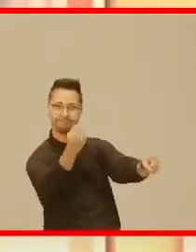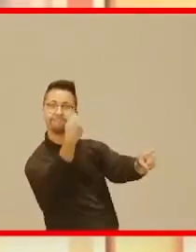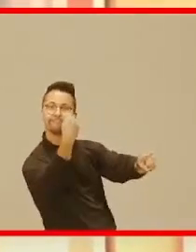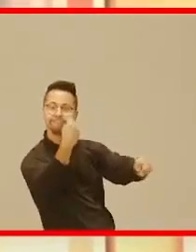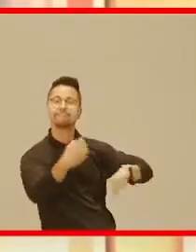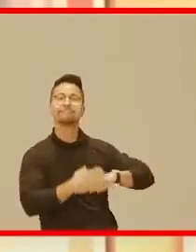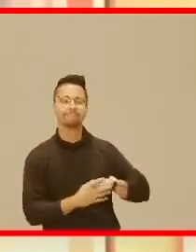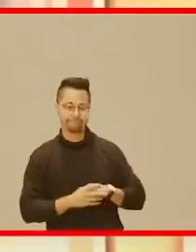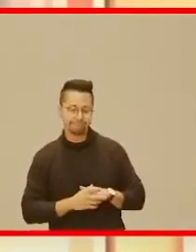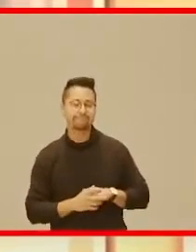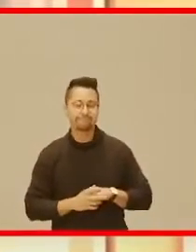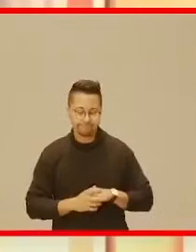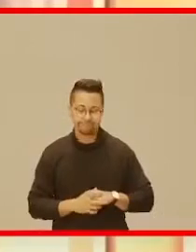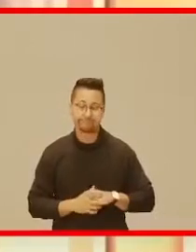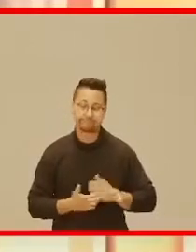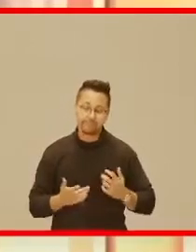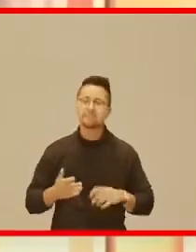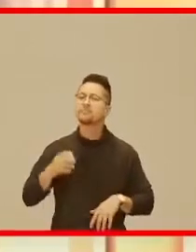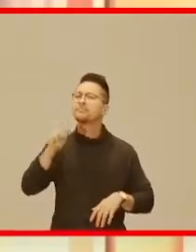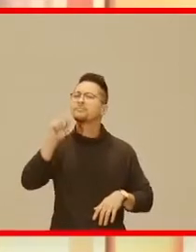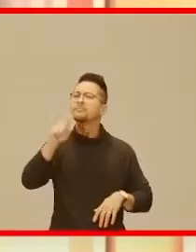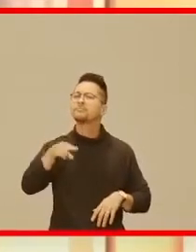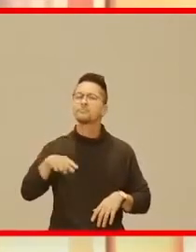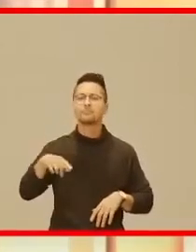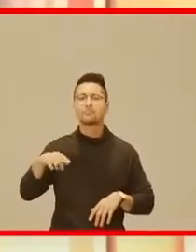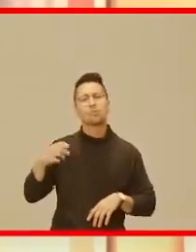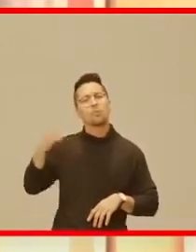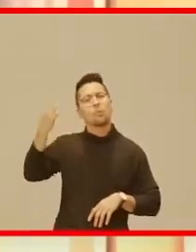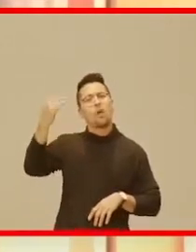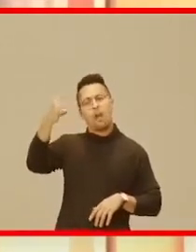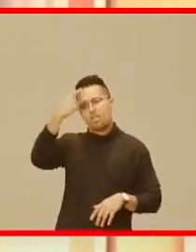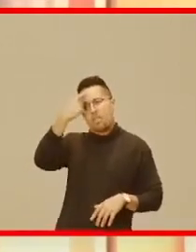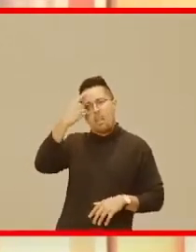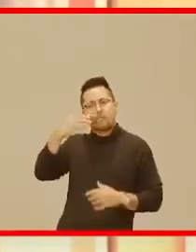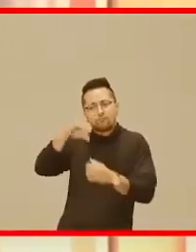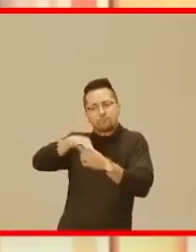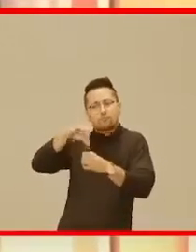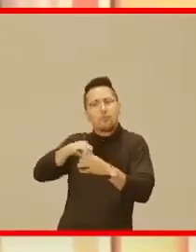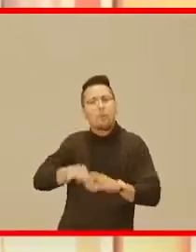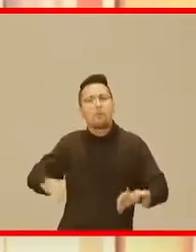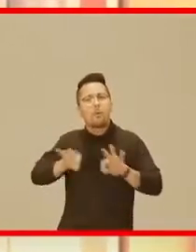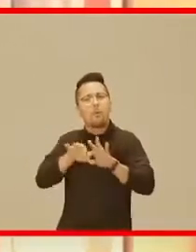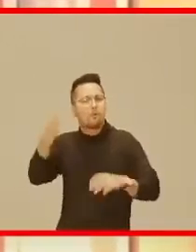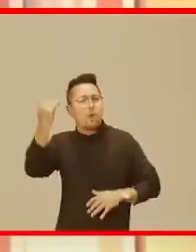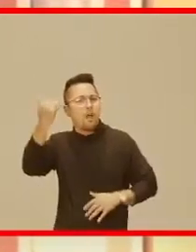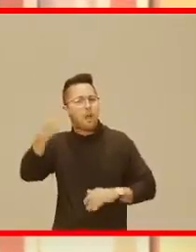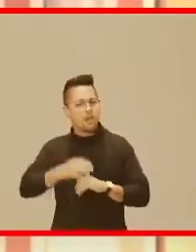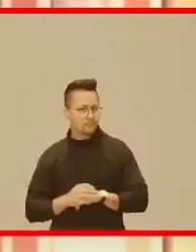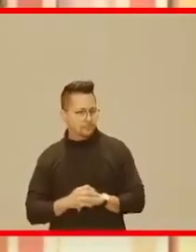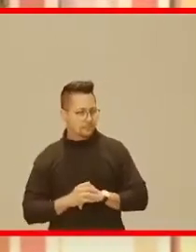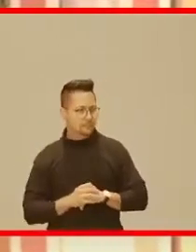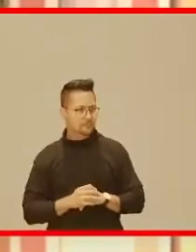Yes. Yes. So why is it important to vote? I'm going to ask some questions.